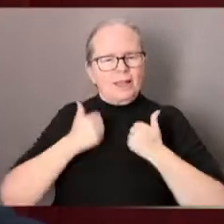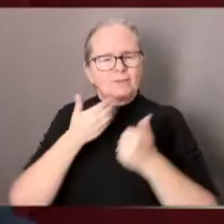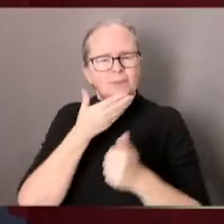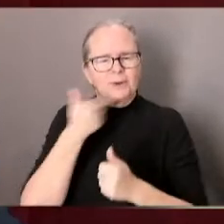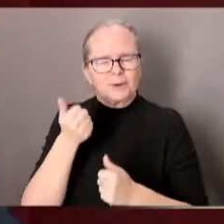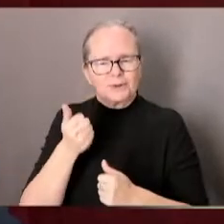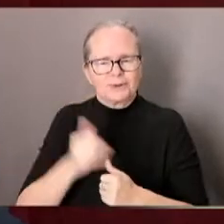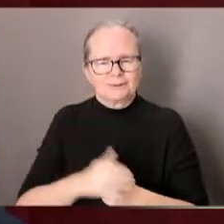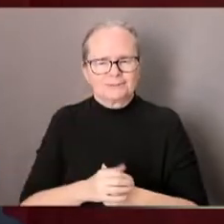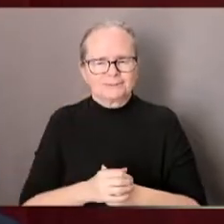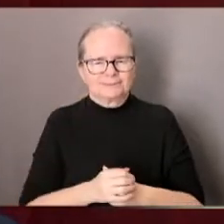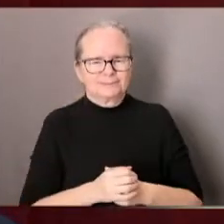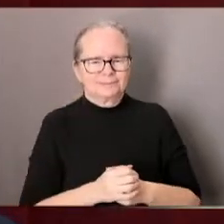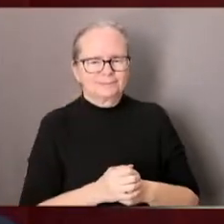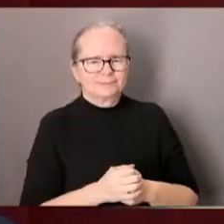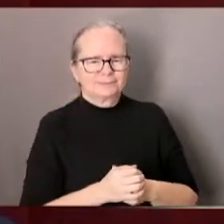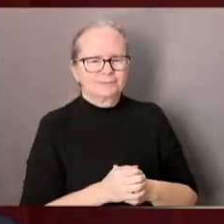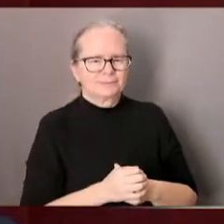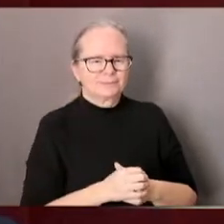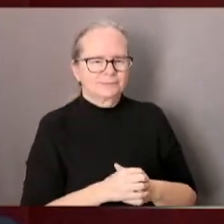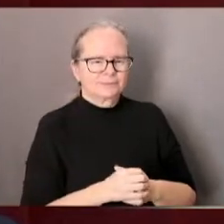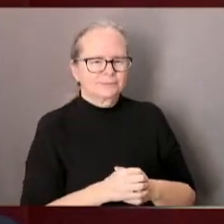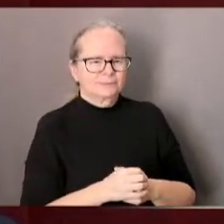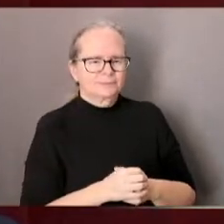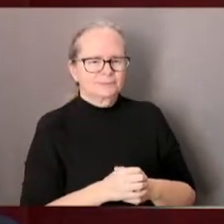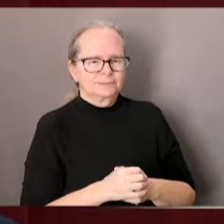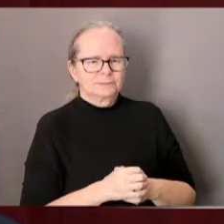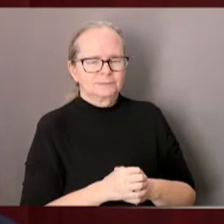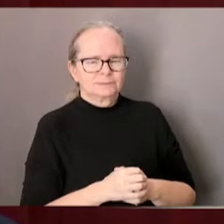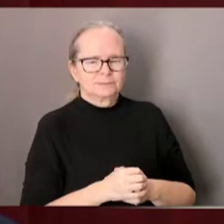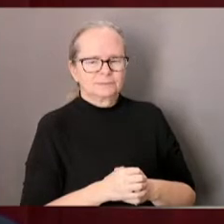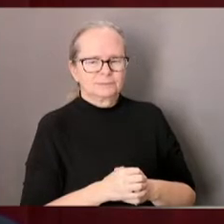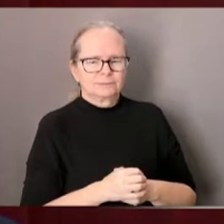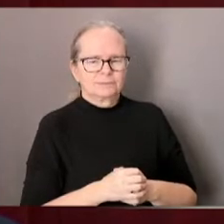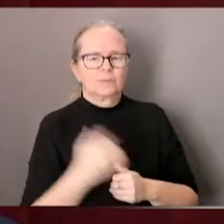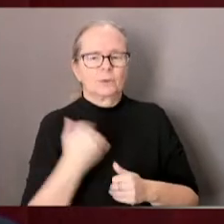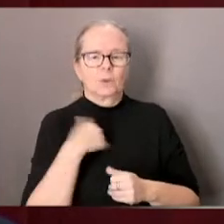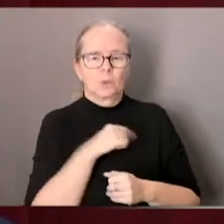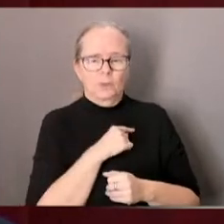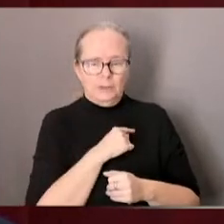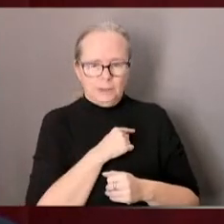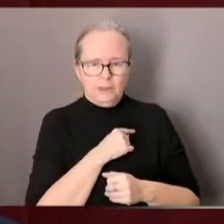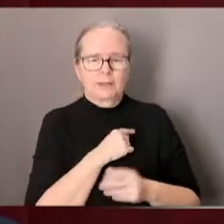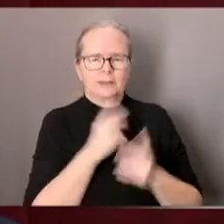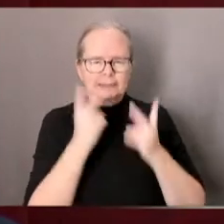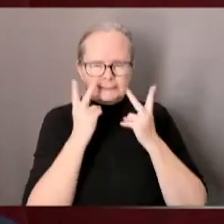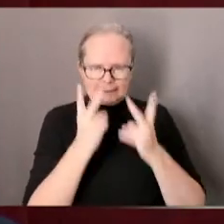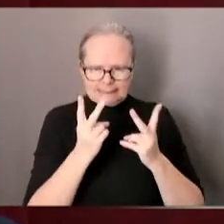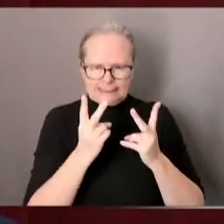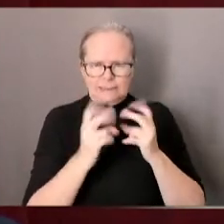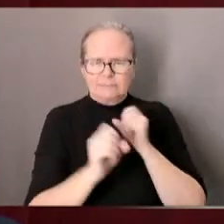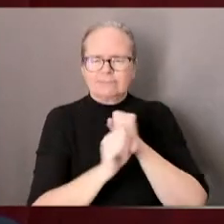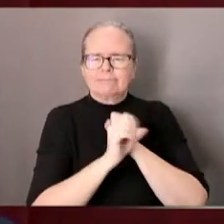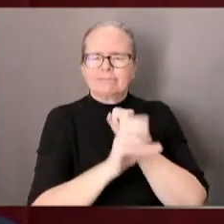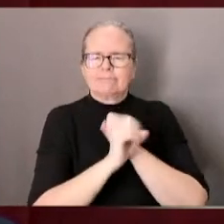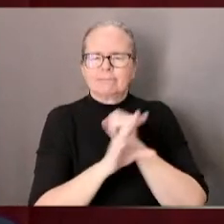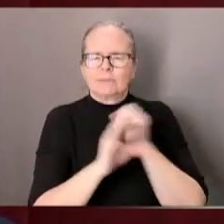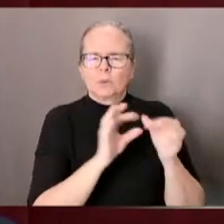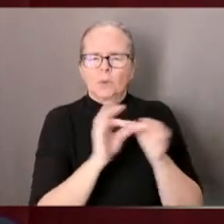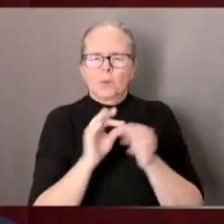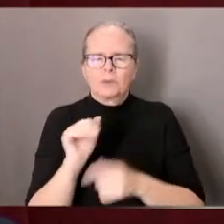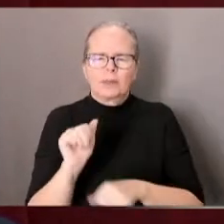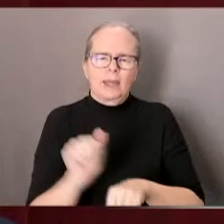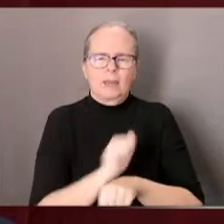given that third party Advertiser that calls itself Alberta First recently released a television ad that is undeniably